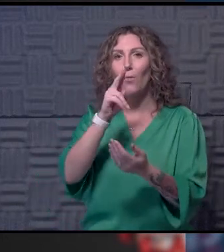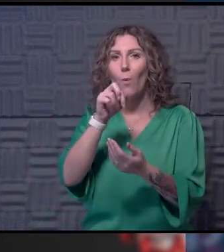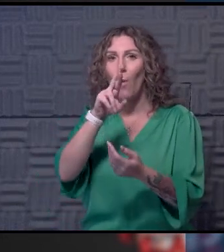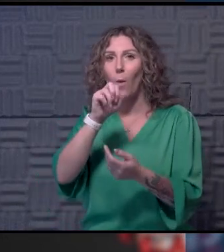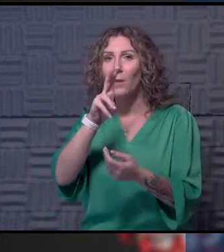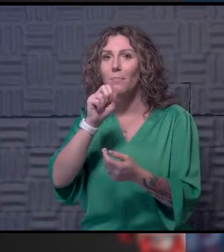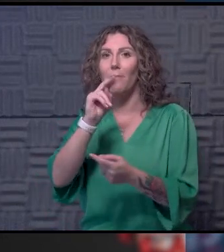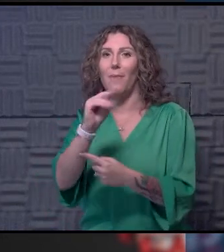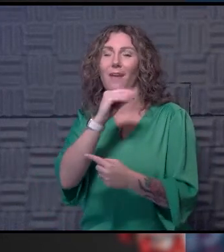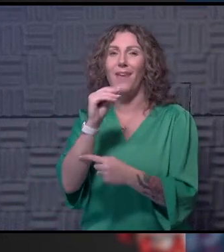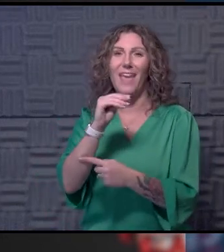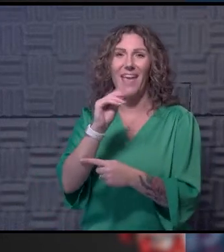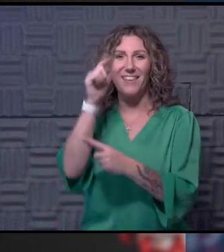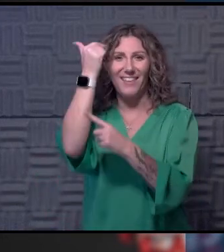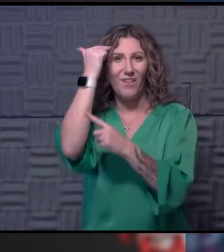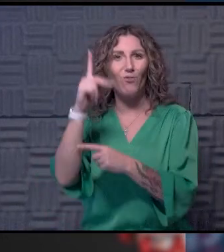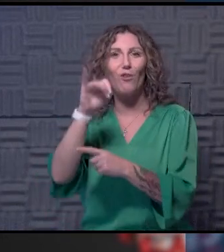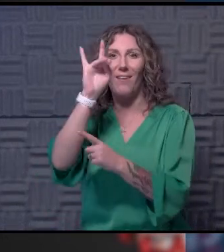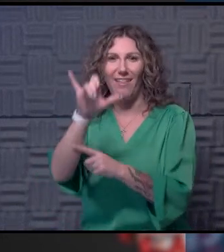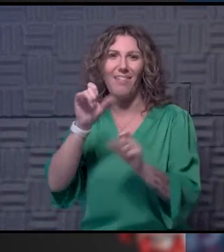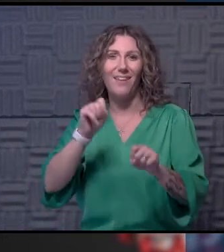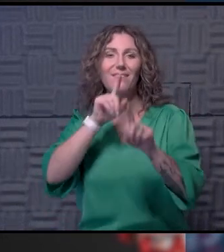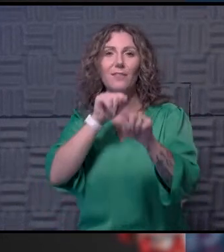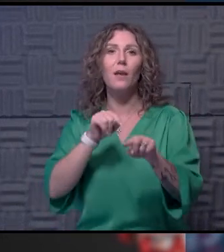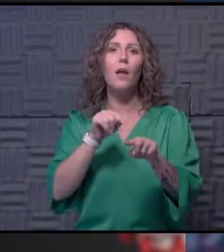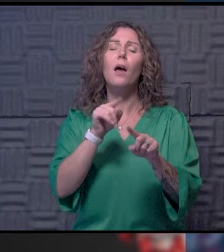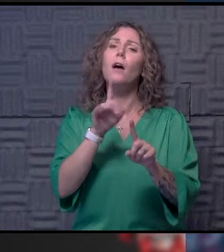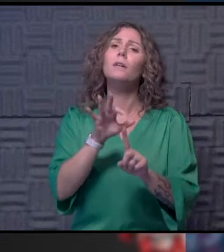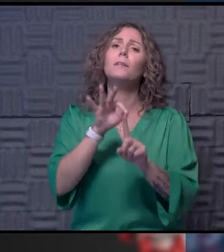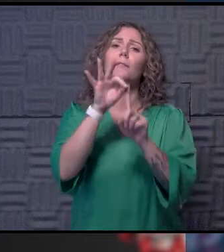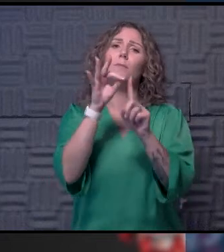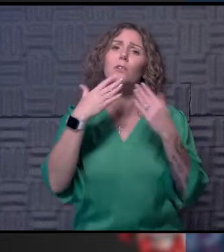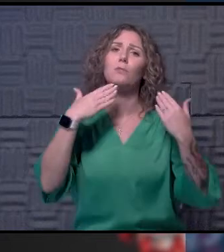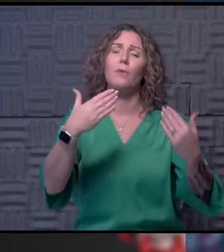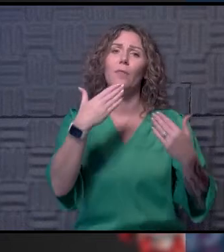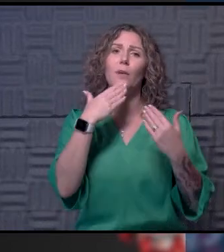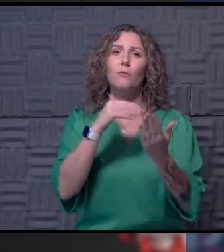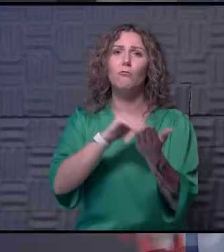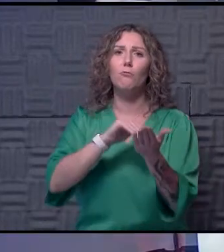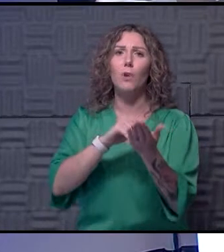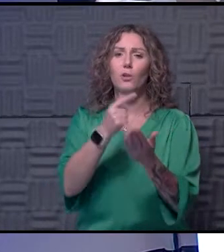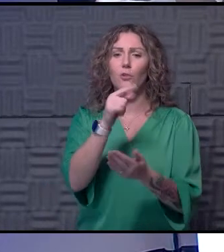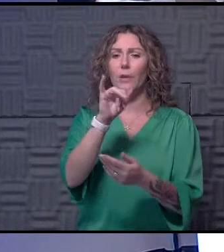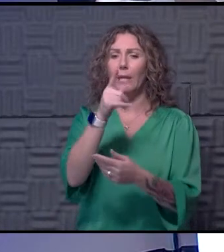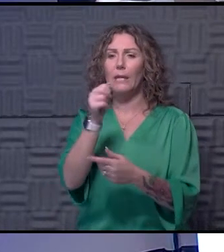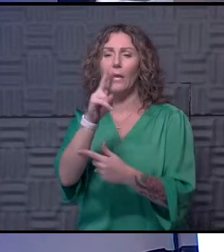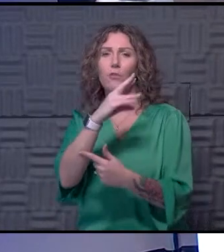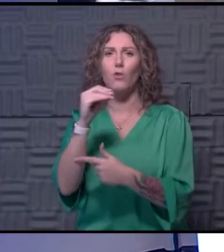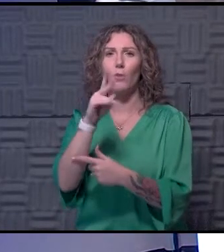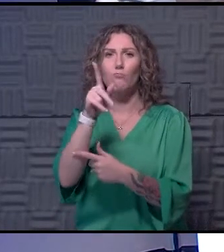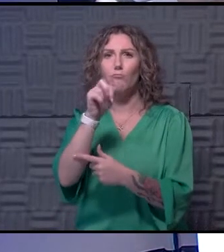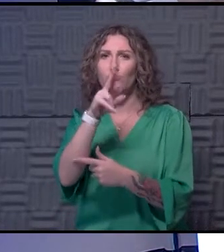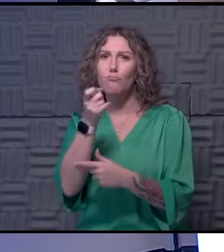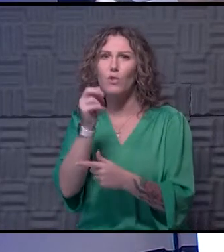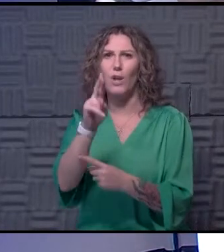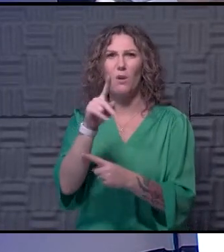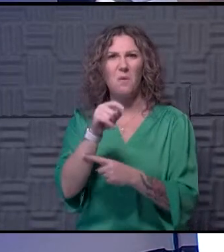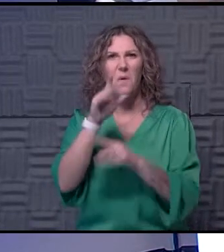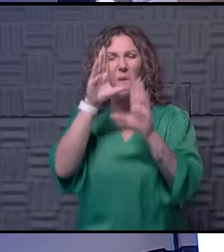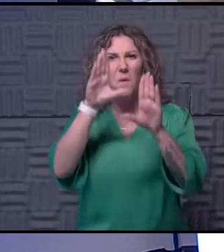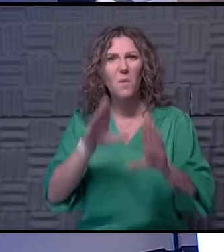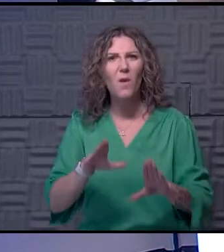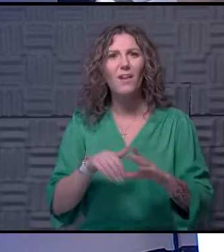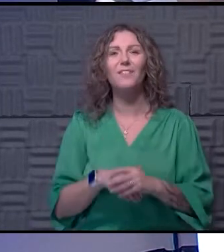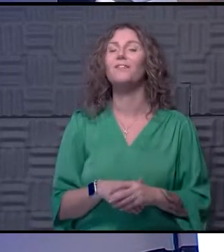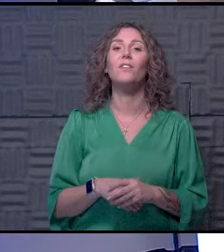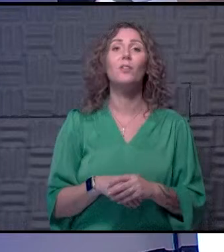will be able to help us with some of those answers. I want to say a special thank you to Dr. Ginther and Dr. Bricker for being part of our program today. You guys did great. Final